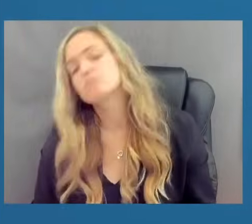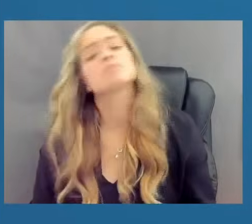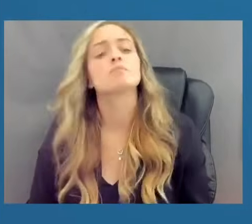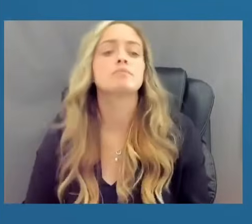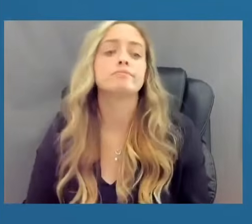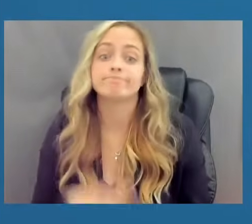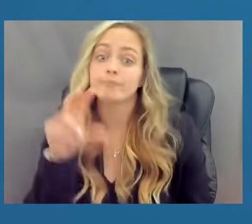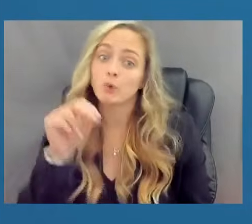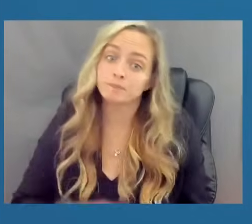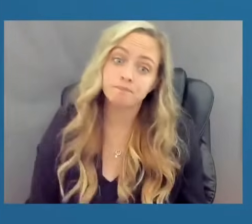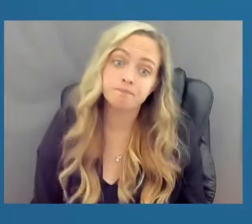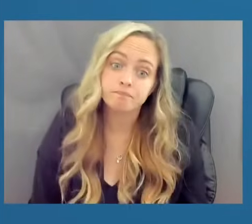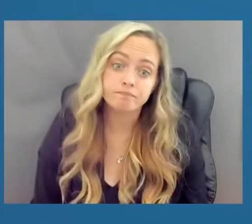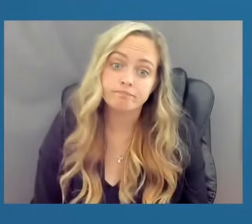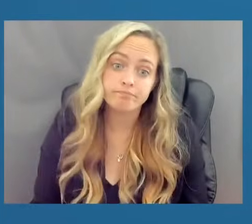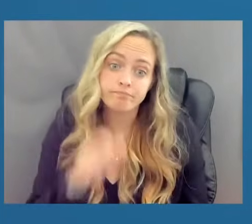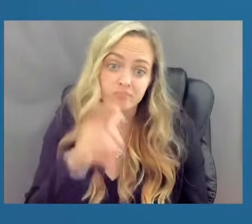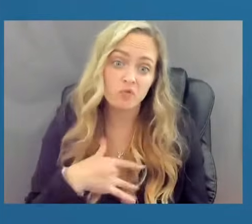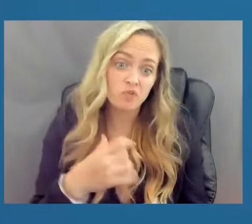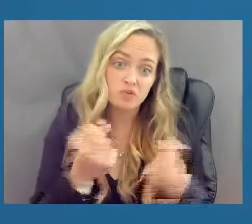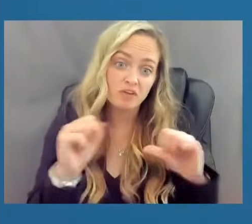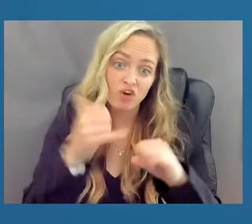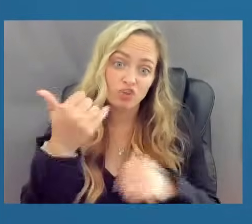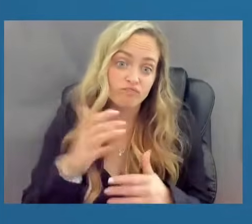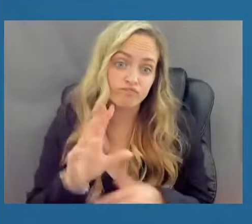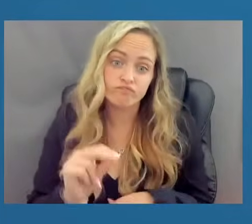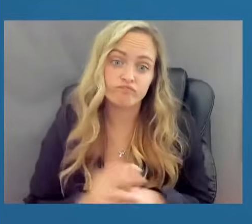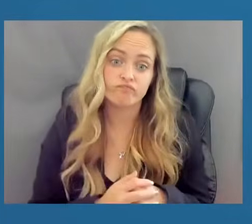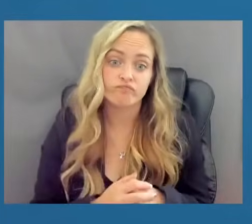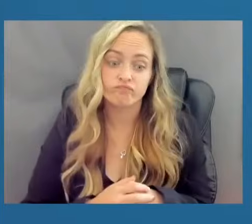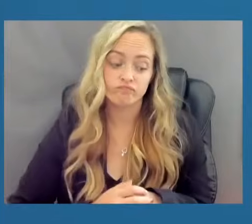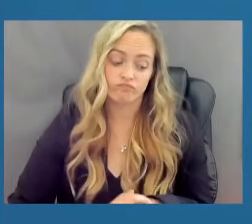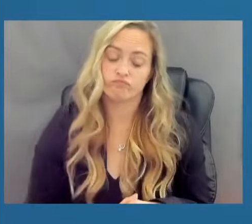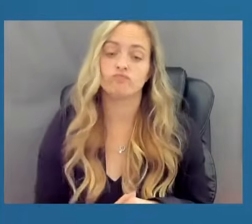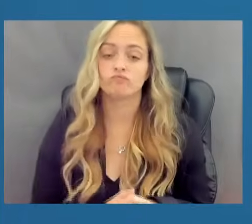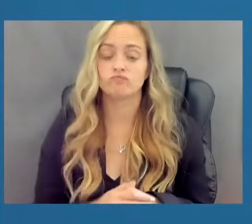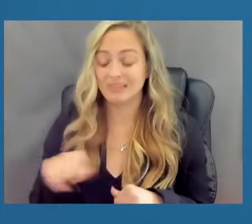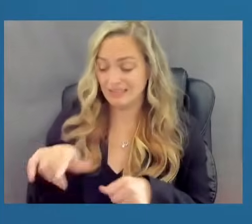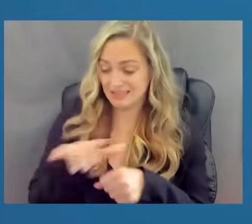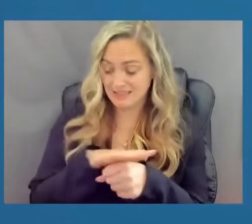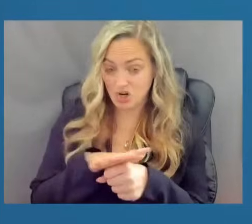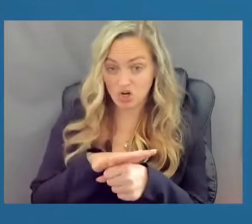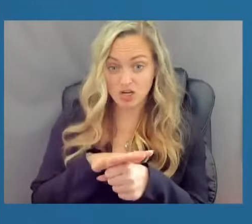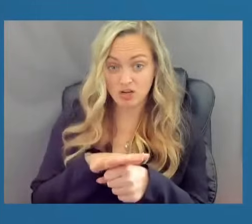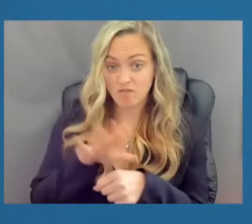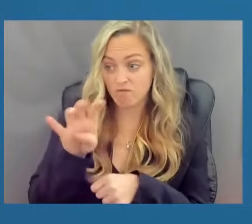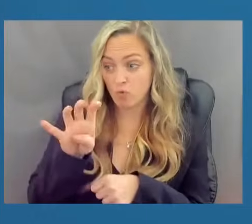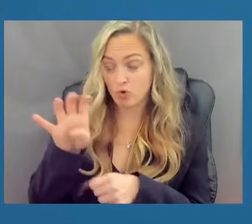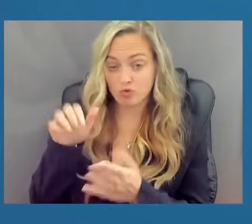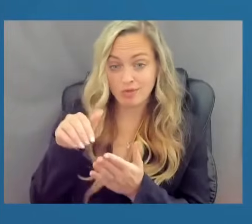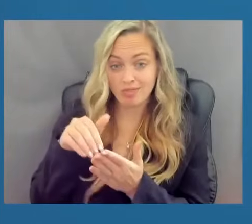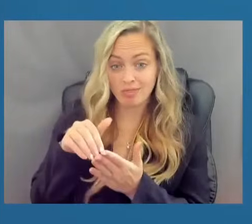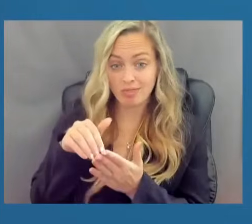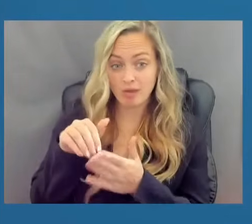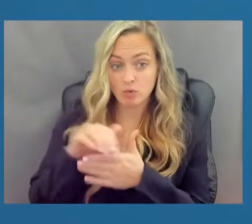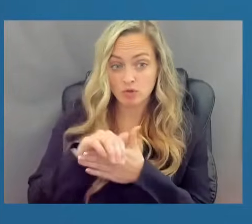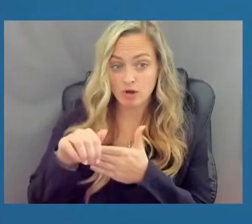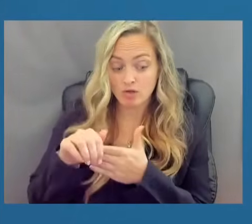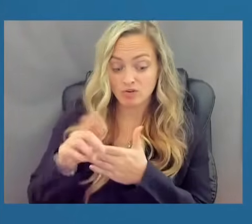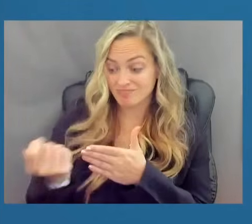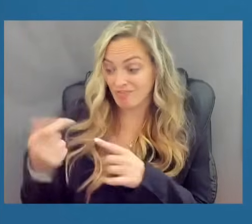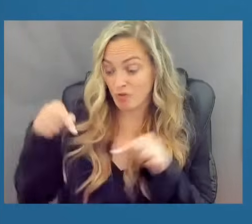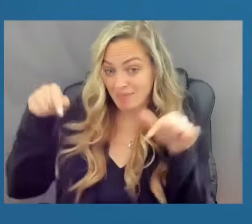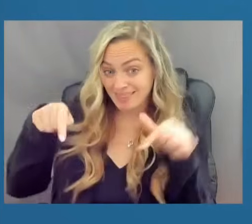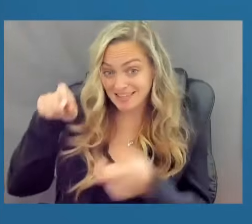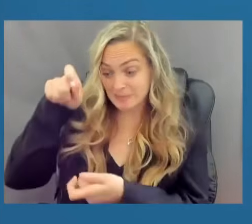No, it does not. In this region alone, $400,000 cut from this police department, from